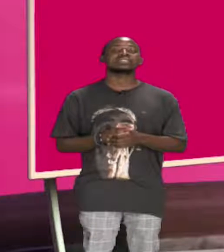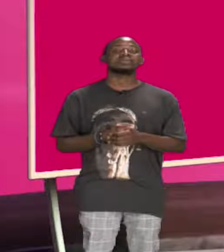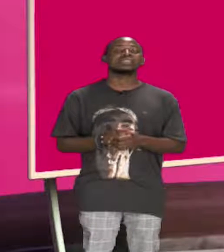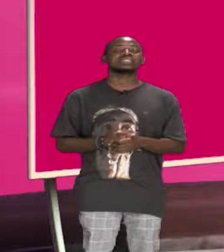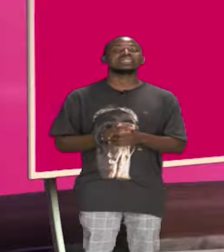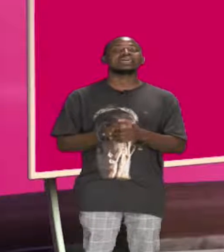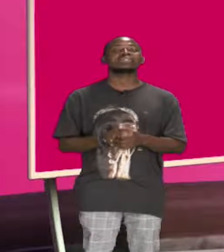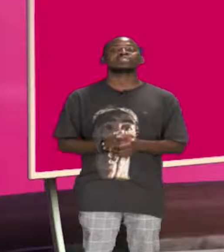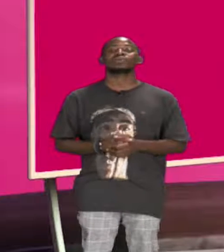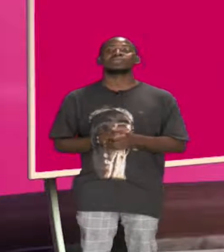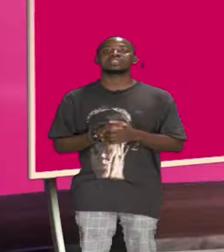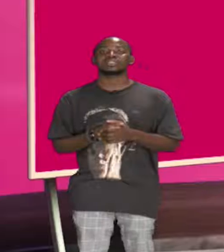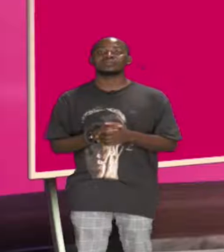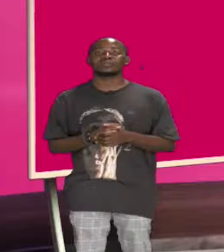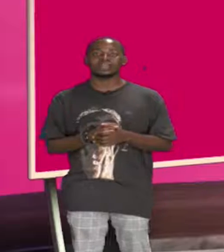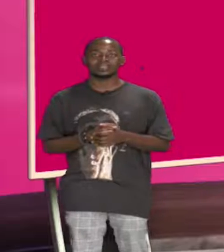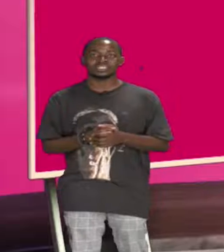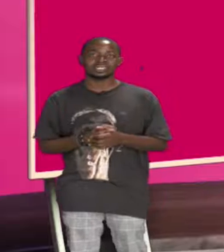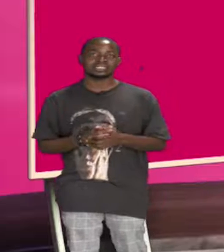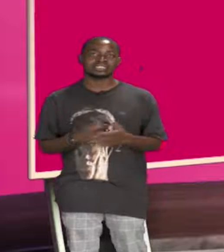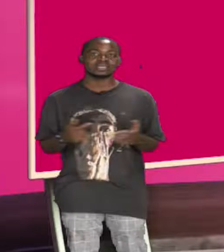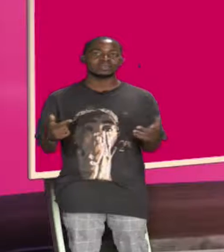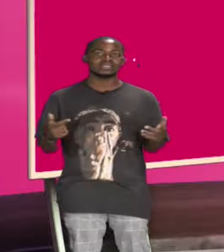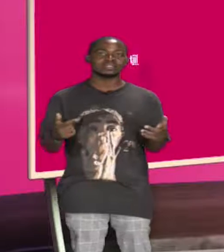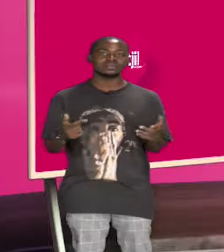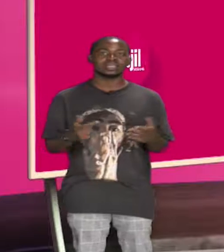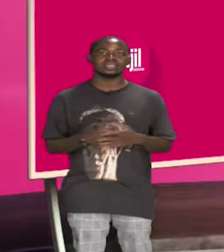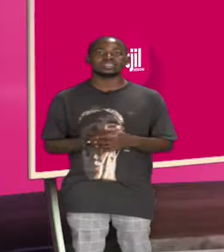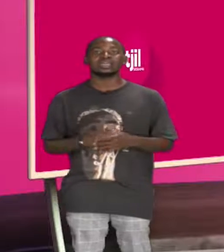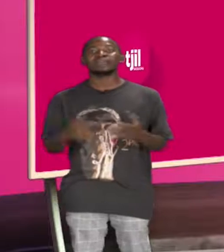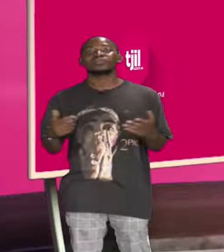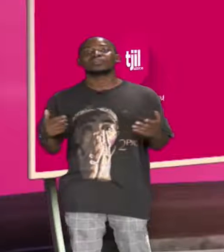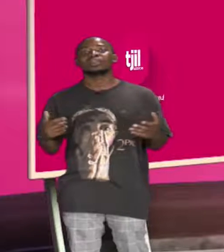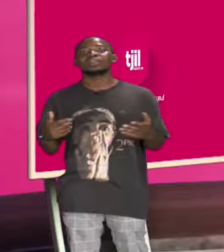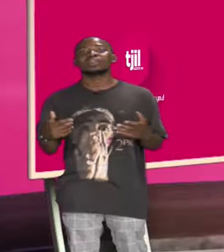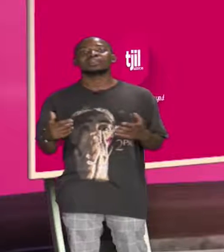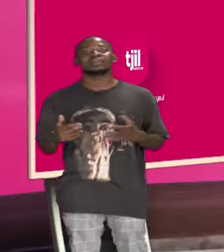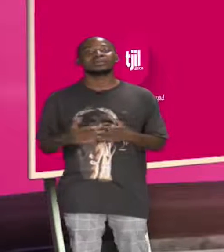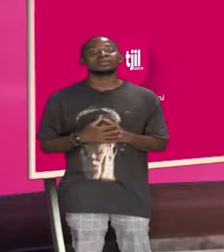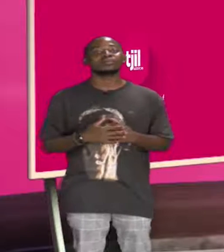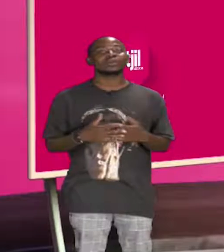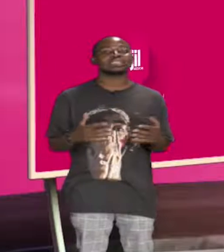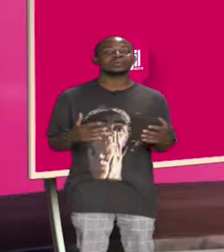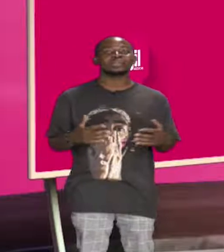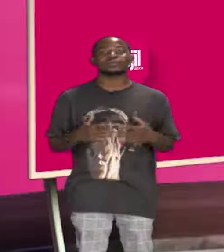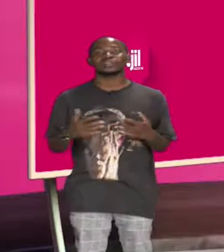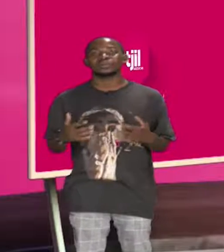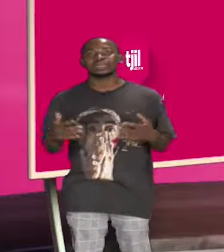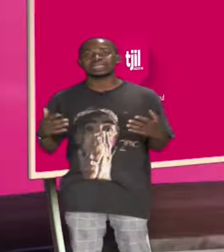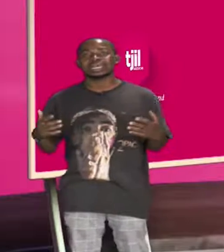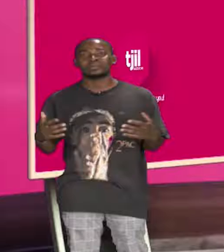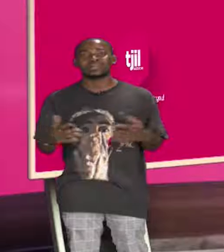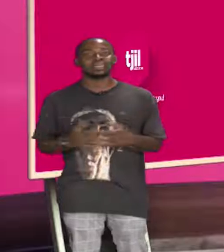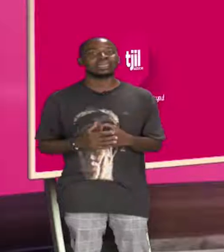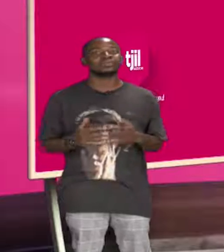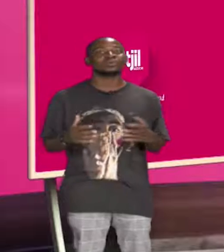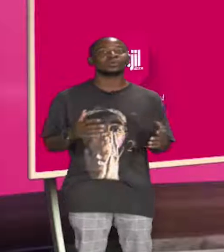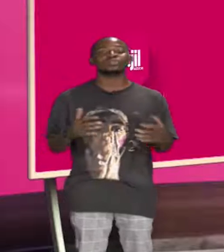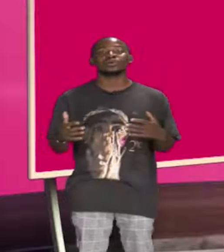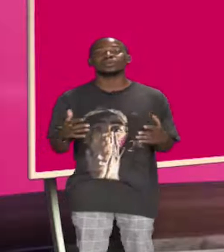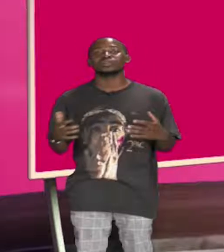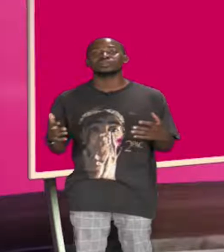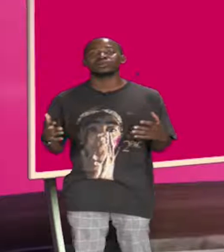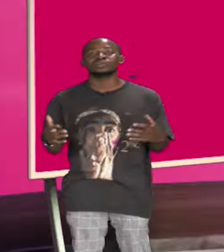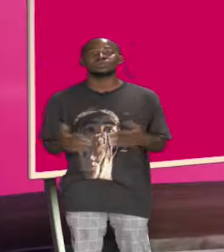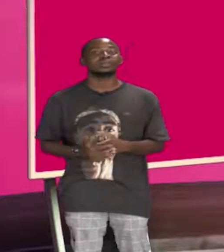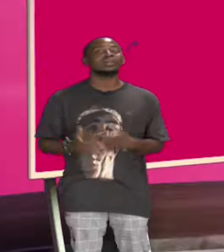a Zambezi night. So that's some of the events that are taking place this weekend. If you're wondering what's happening, what's hot and happening, and you're not